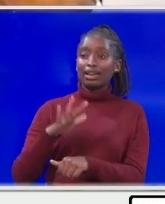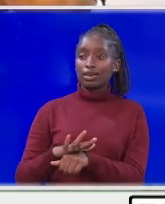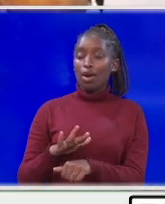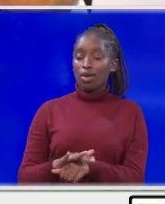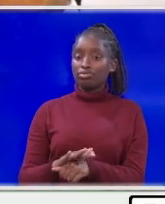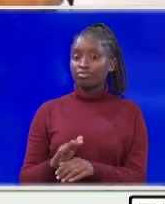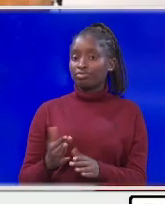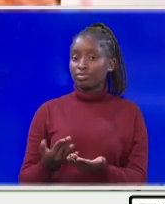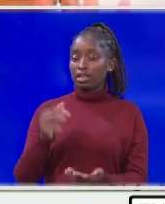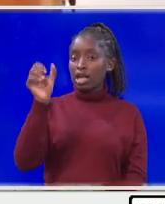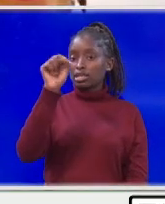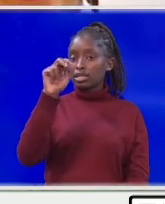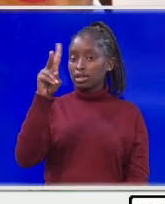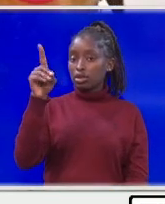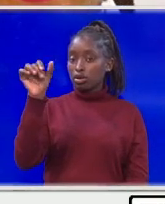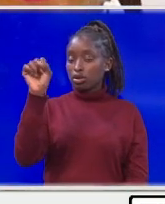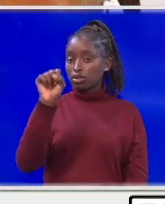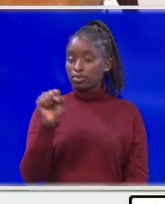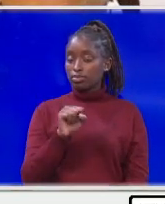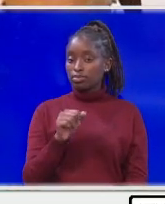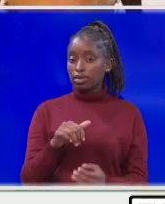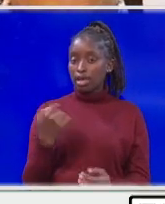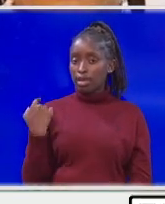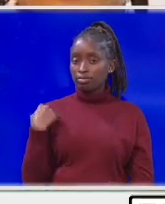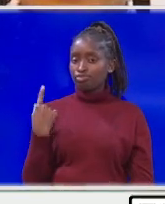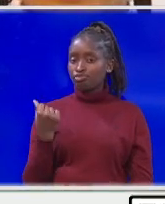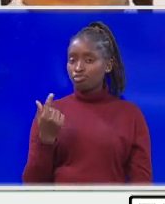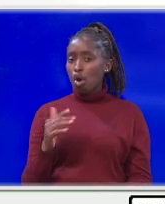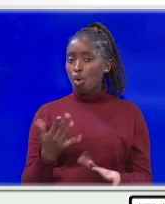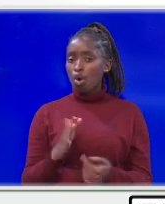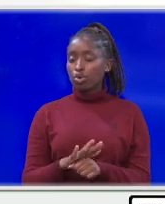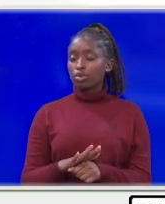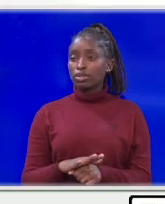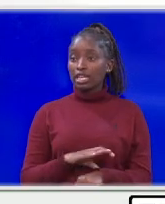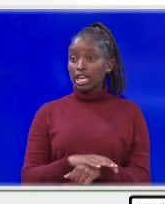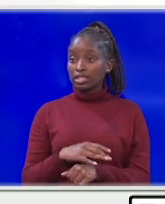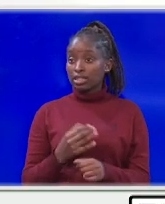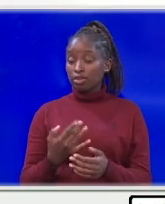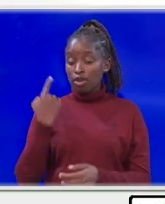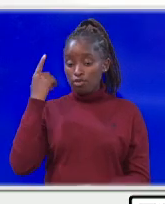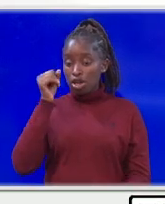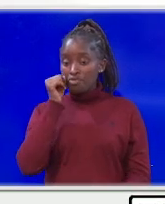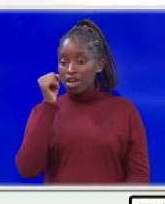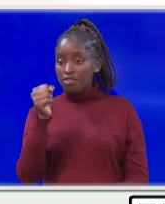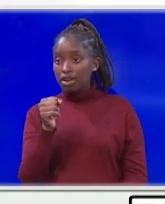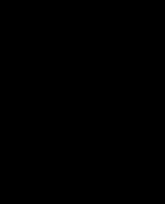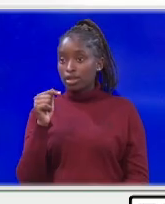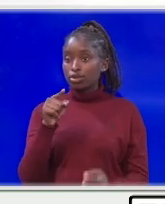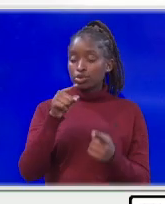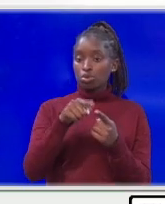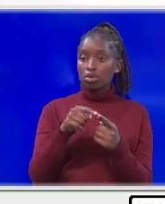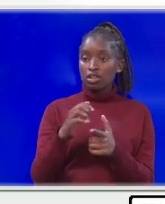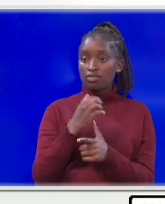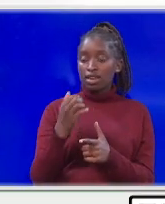terms of all the price points. You'll find the price point of 500 shillings up to a price point of